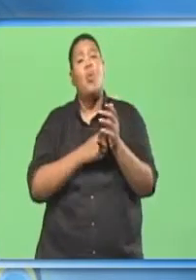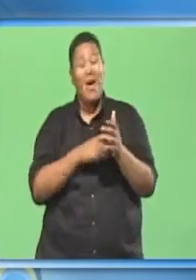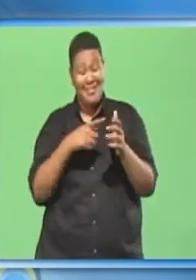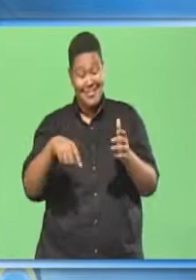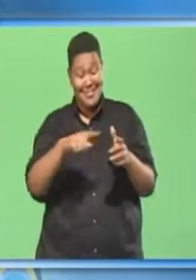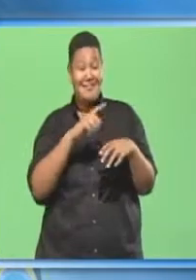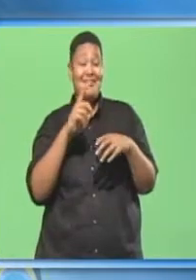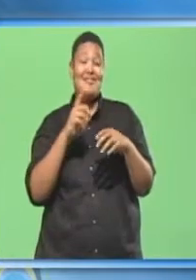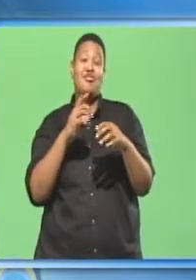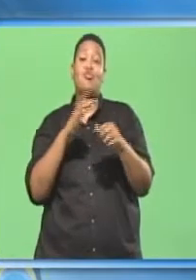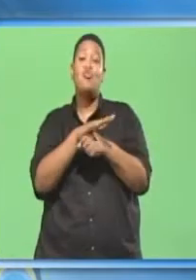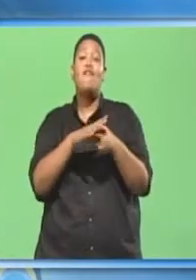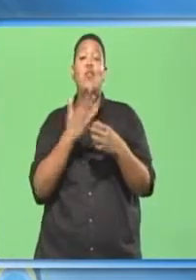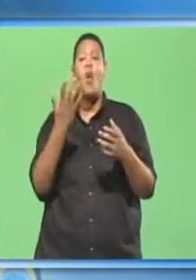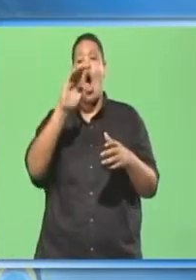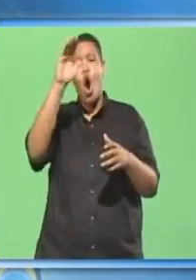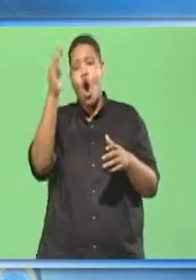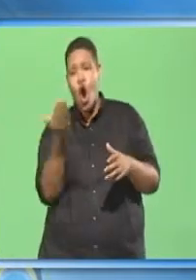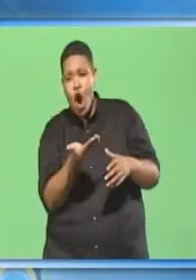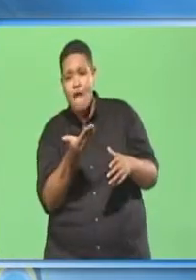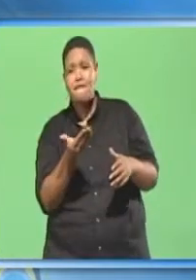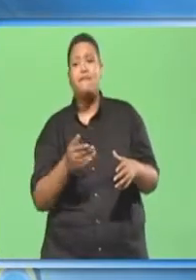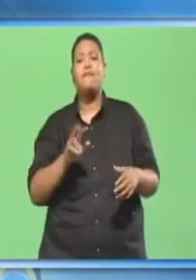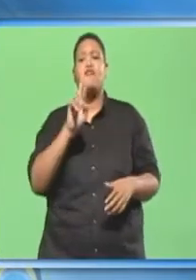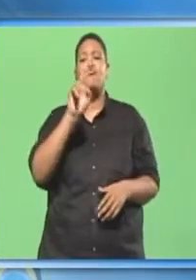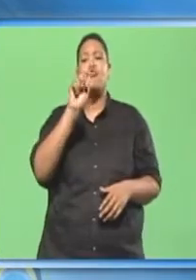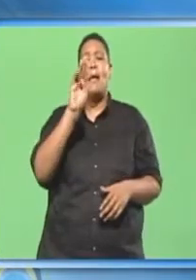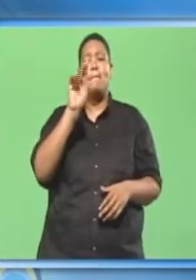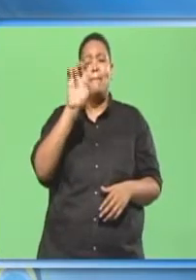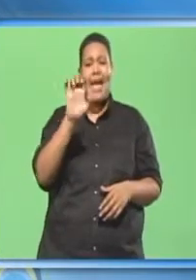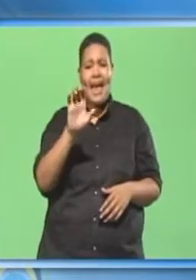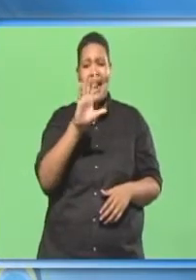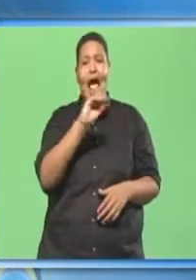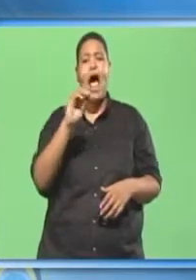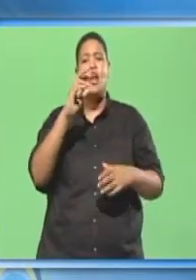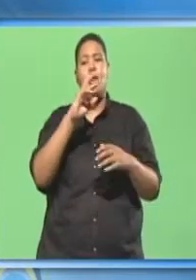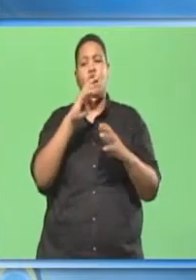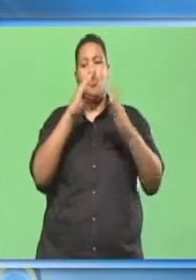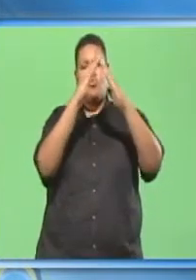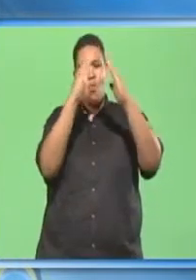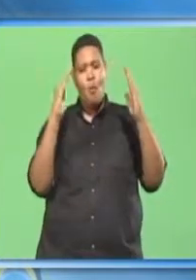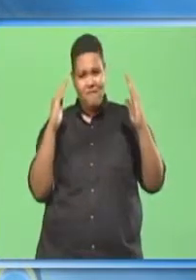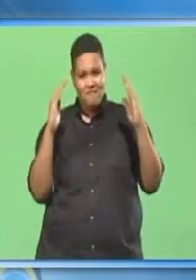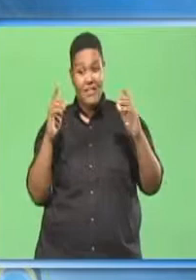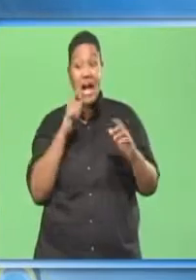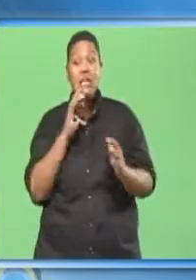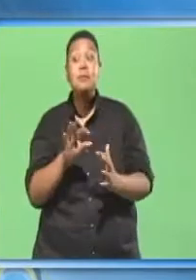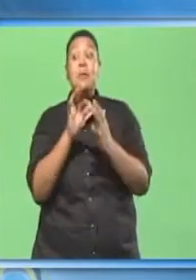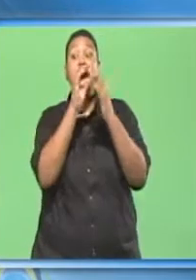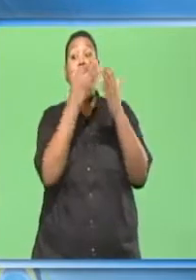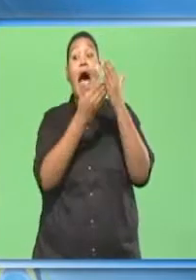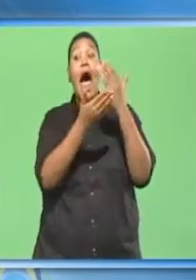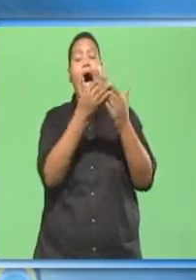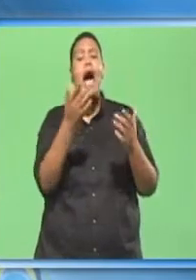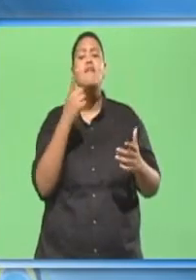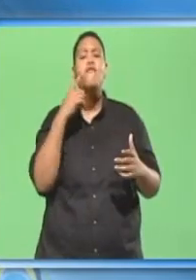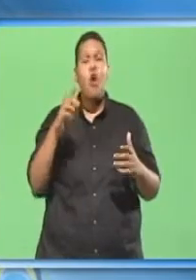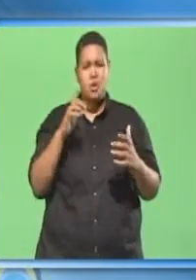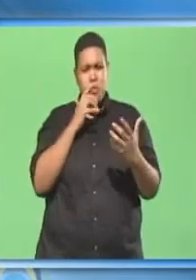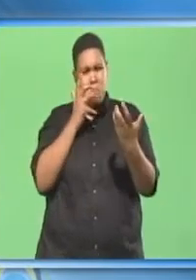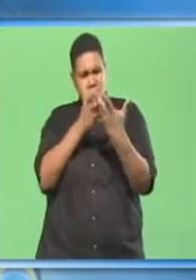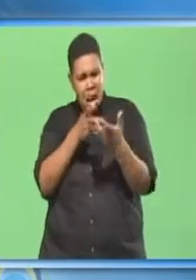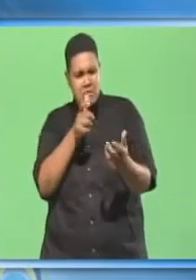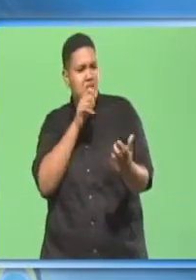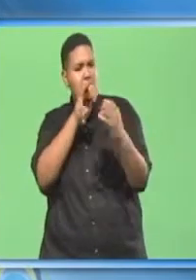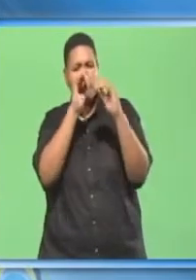irregular surfaces are curves, rebates, and grooves. Special hand planes are designed to plane these